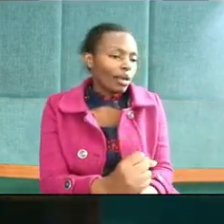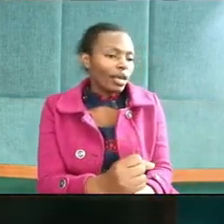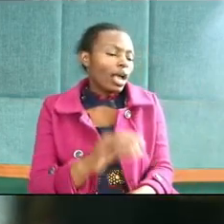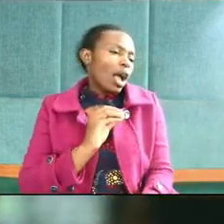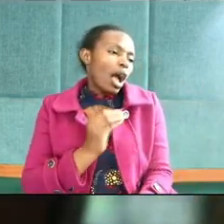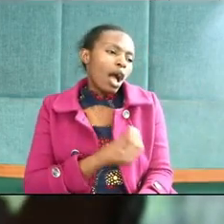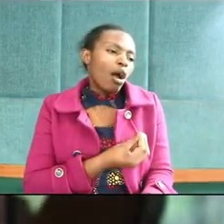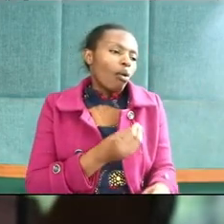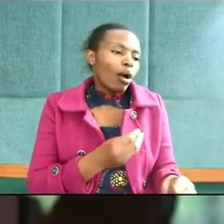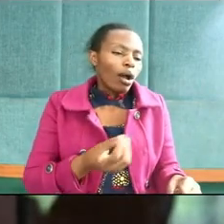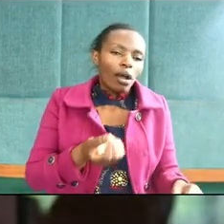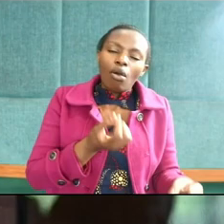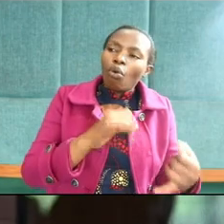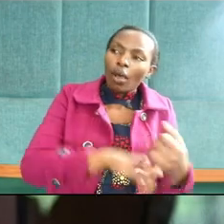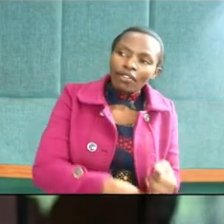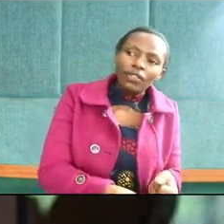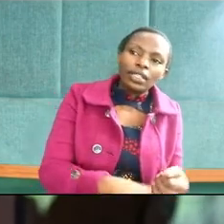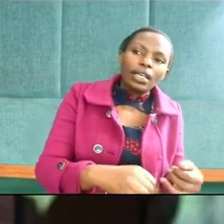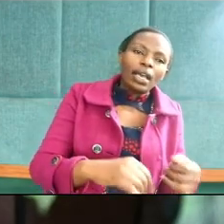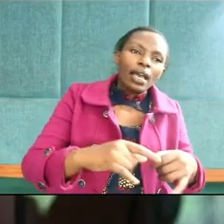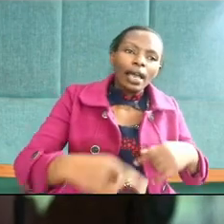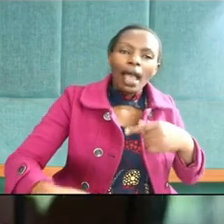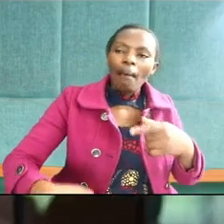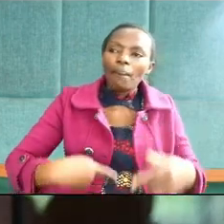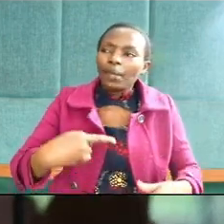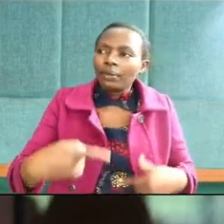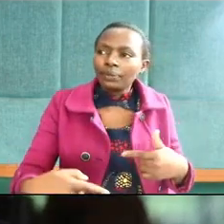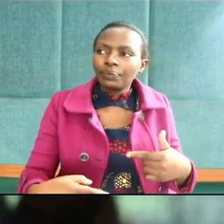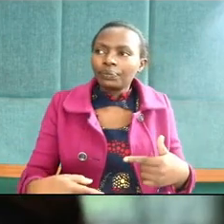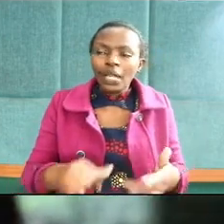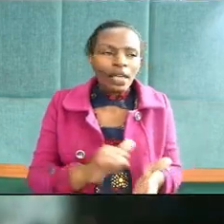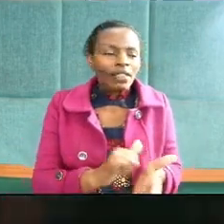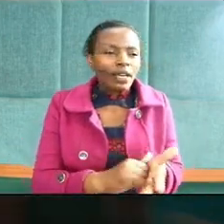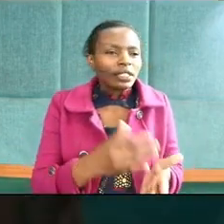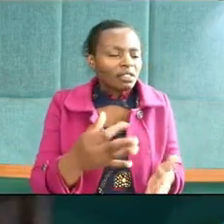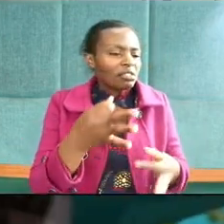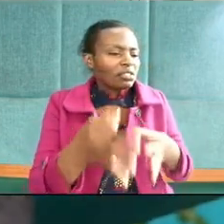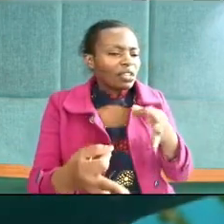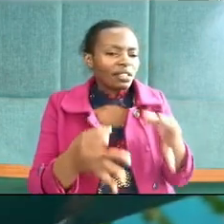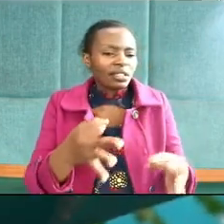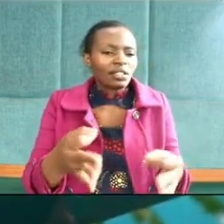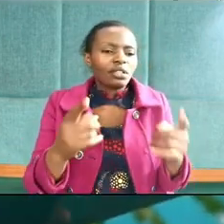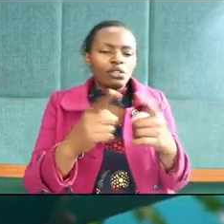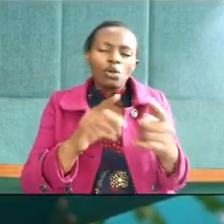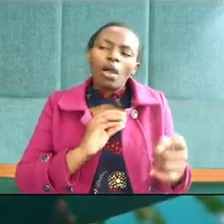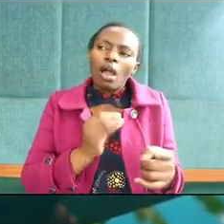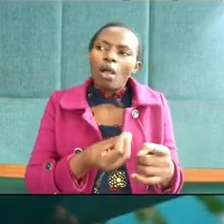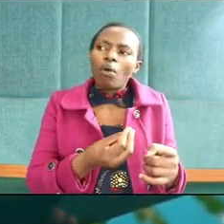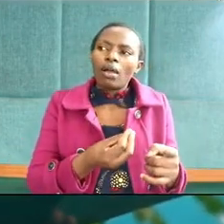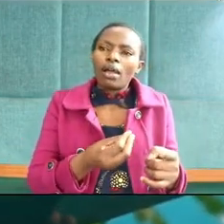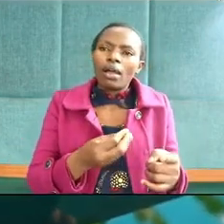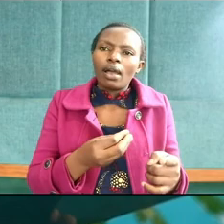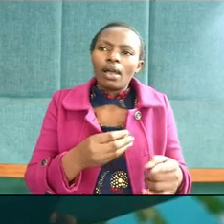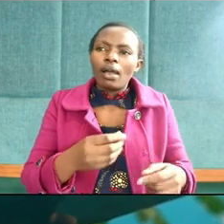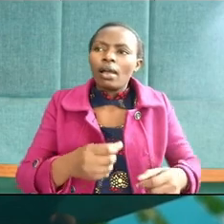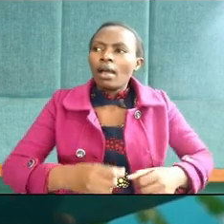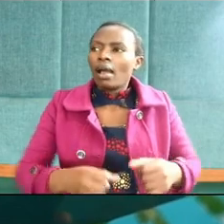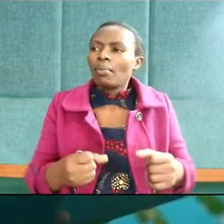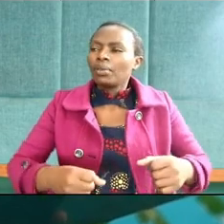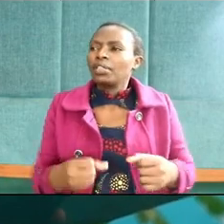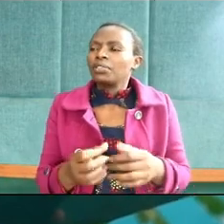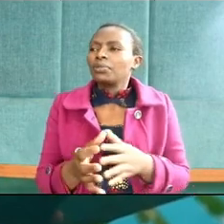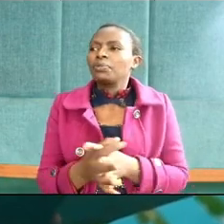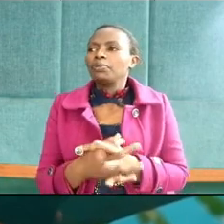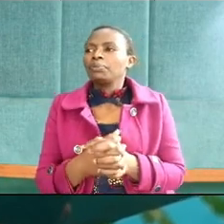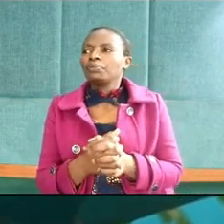when we make our wives happy, it is in turn we are doing justice to our own happiness. My brothers and